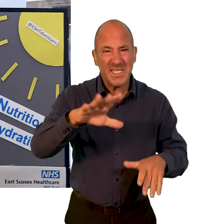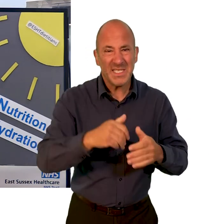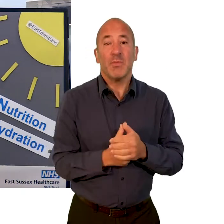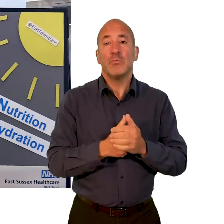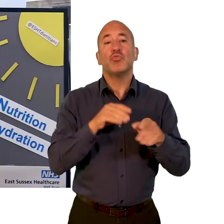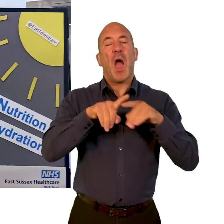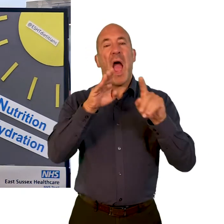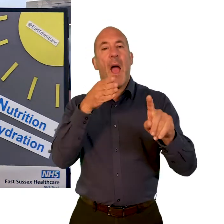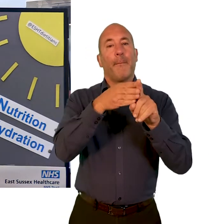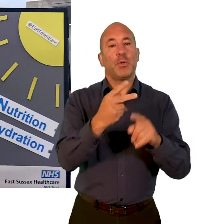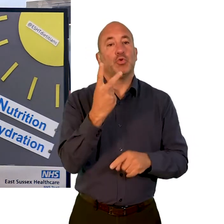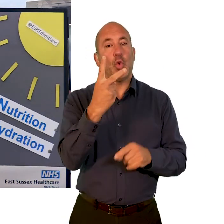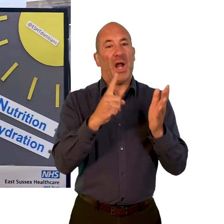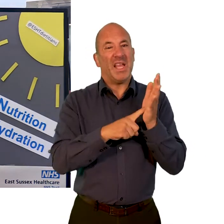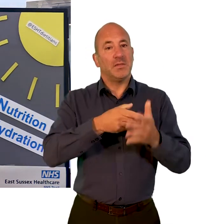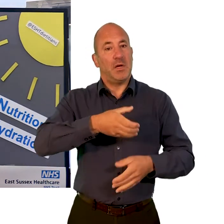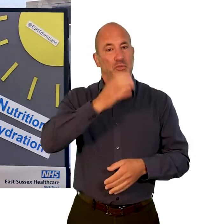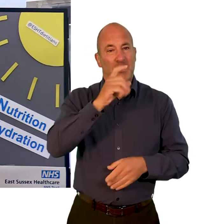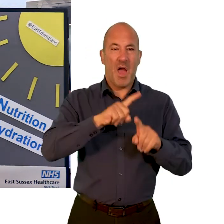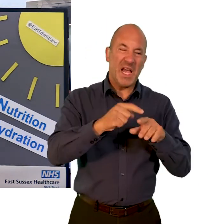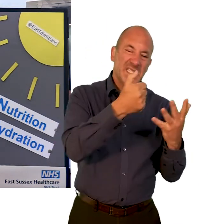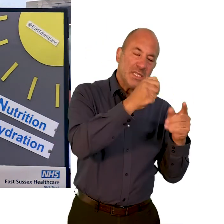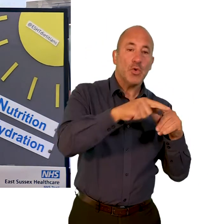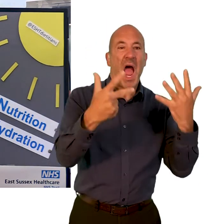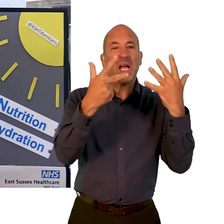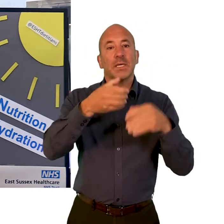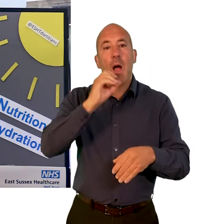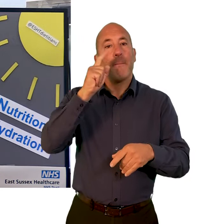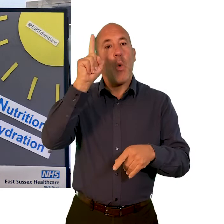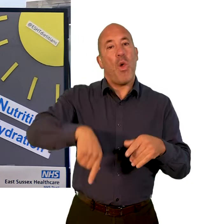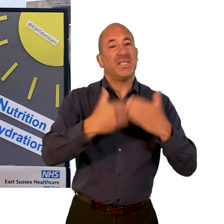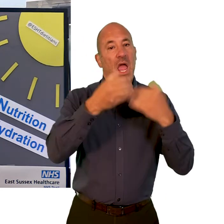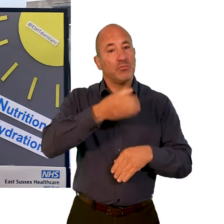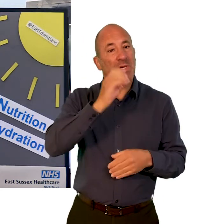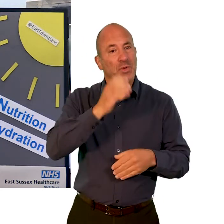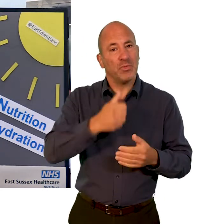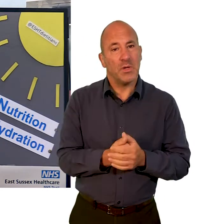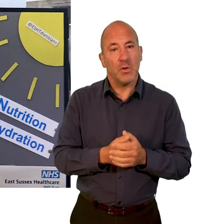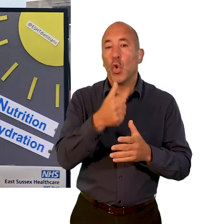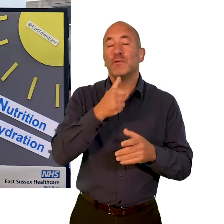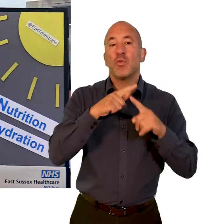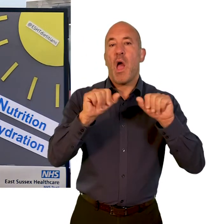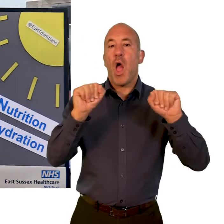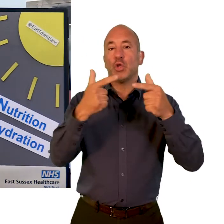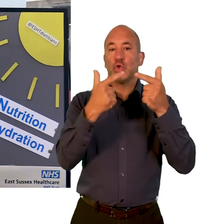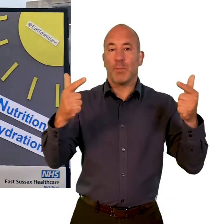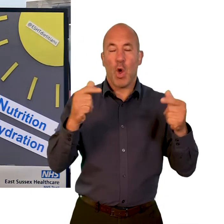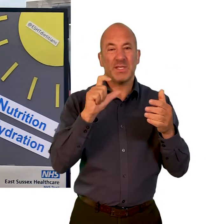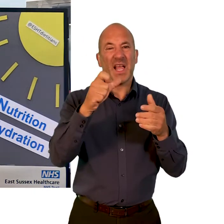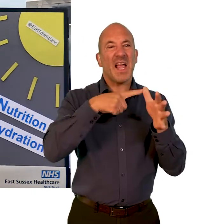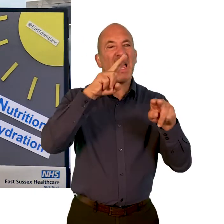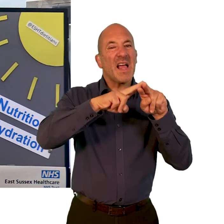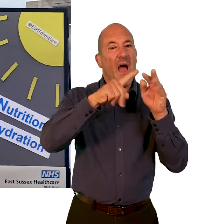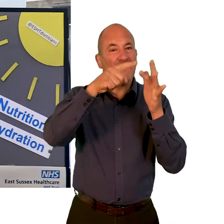also suggest aiming to drink 2 litres, which is equivalent to 6 to 8 cups of fluid throughout the day. It might be helpful to avoid